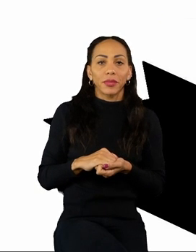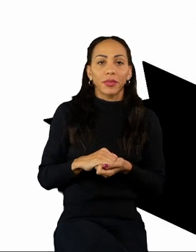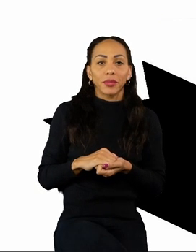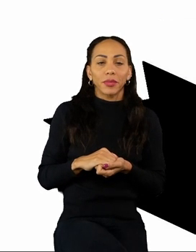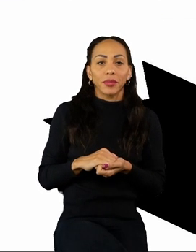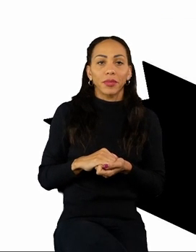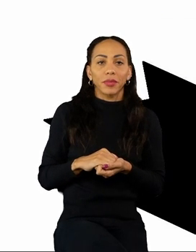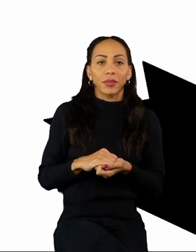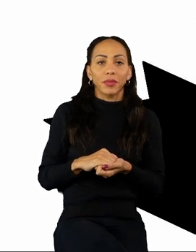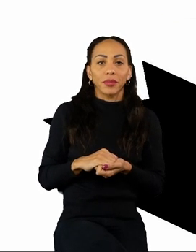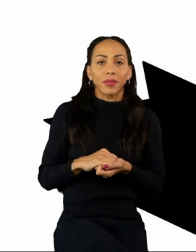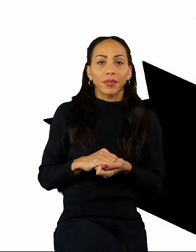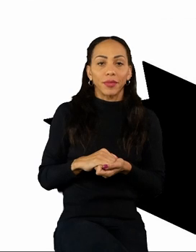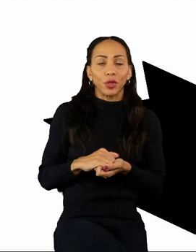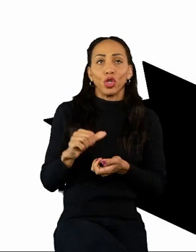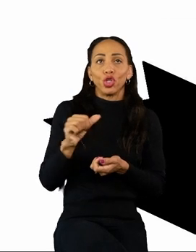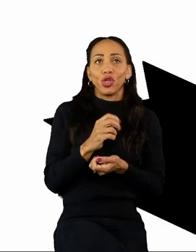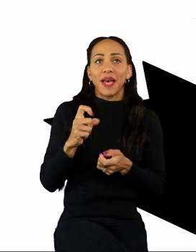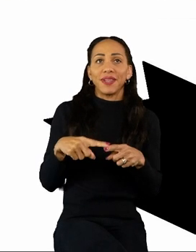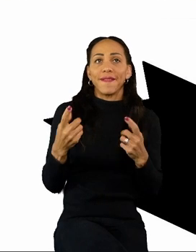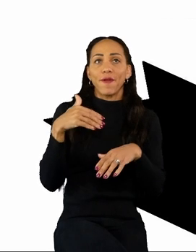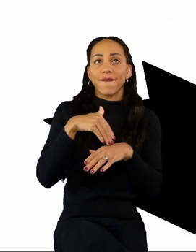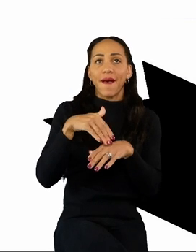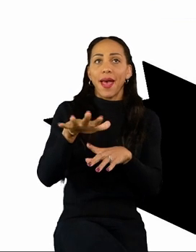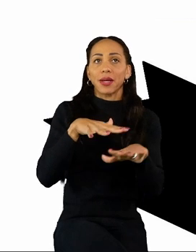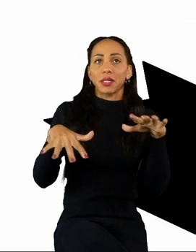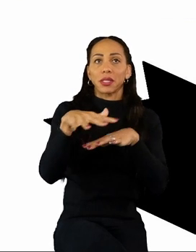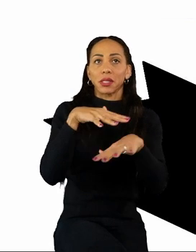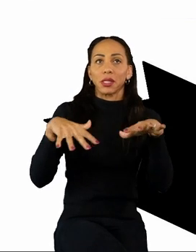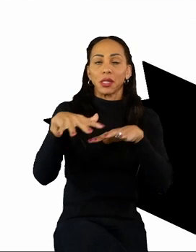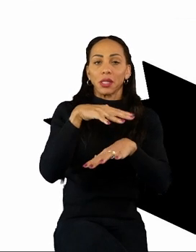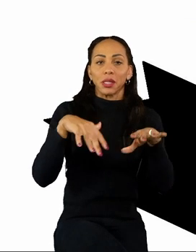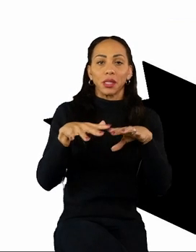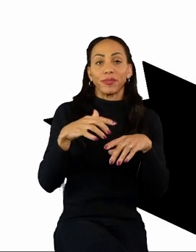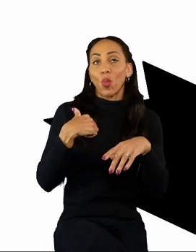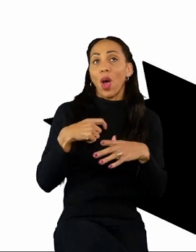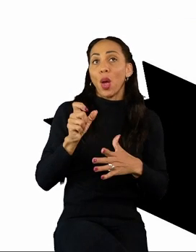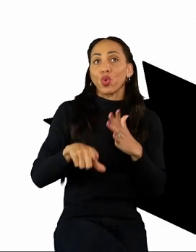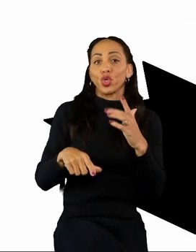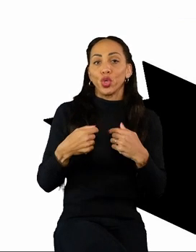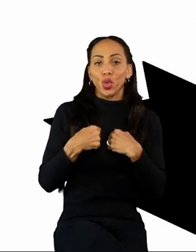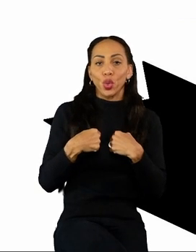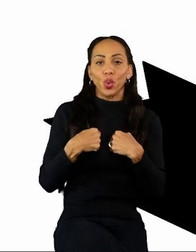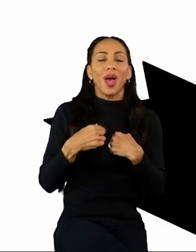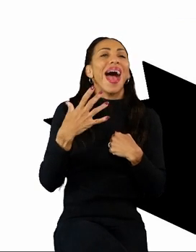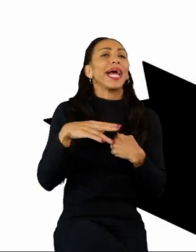we get on. So you should be seeing a slightly different effect here. So what I'm going to try and do is I'm going to put